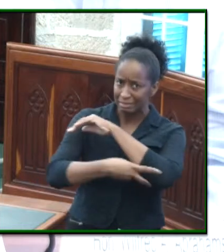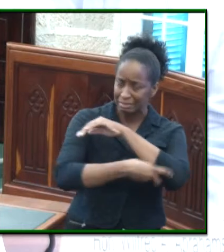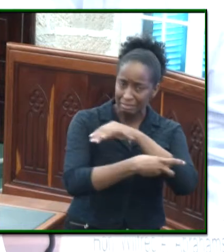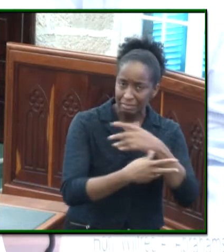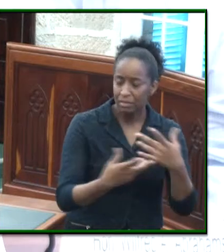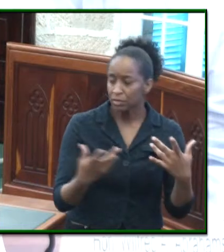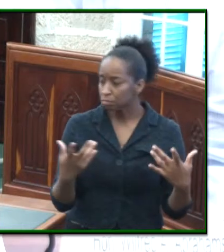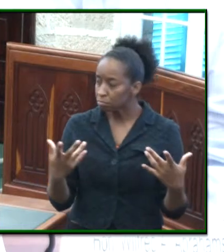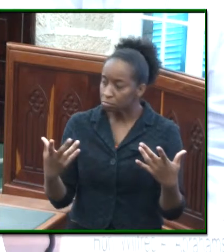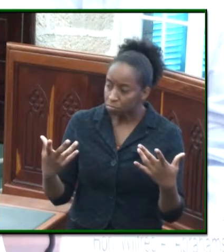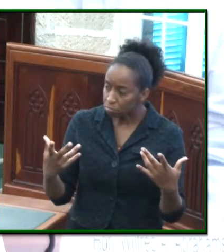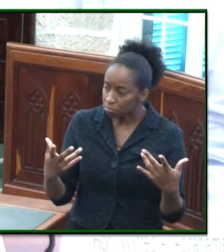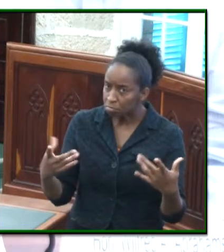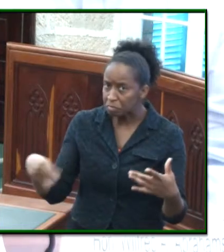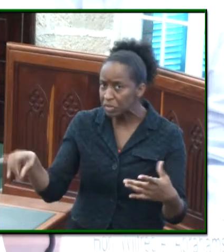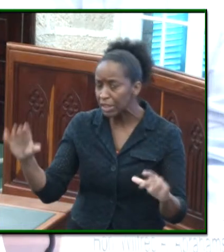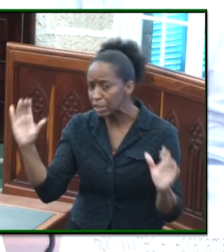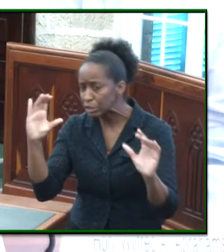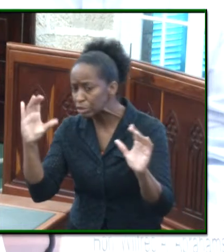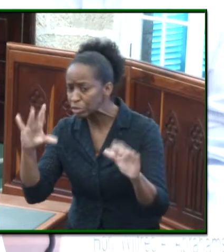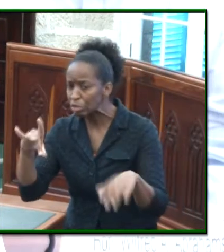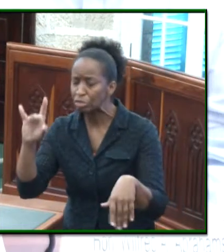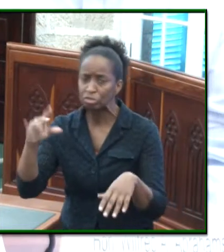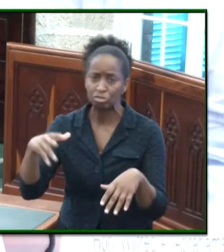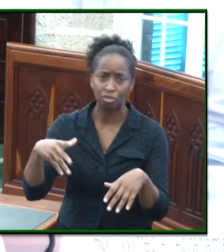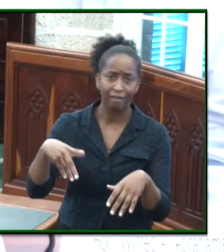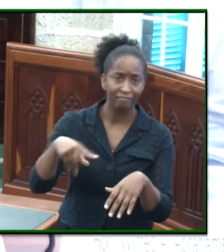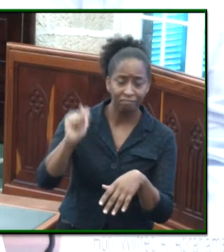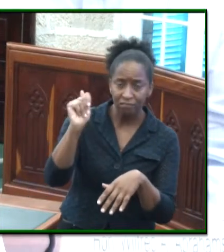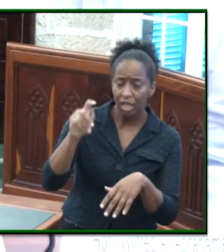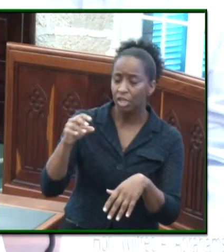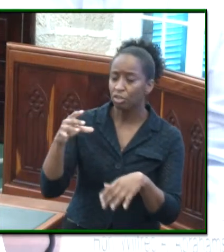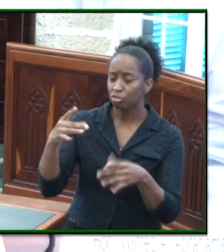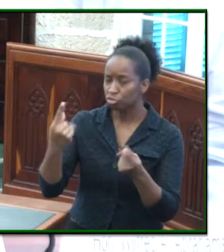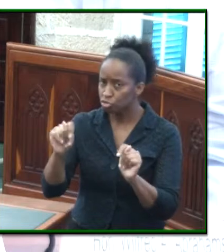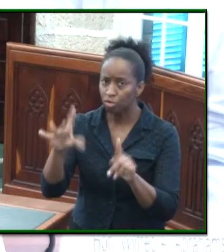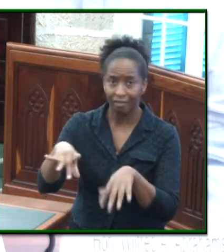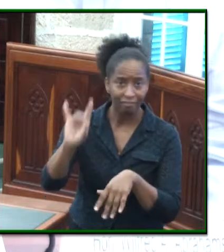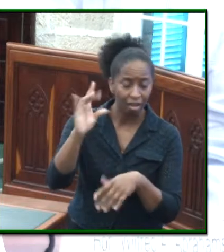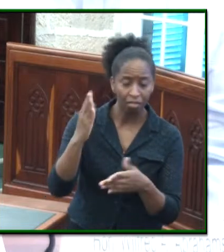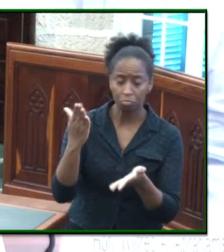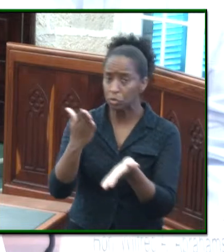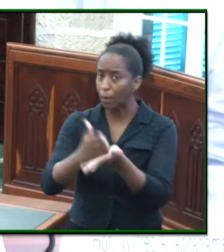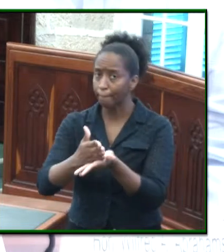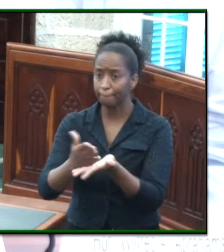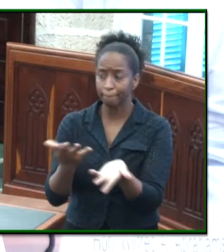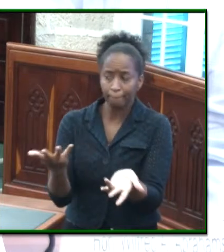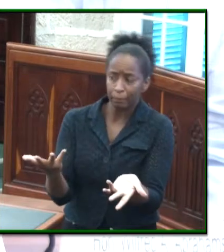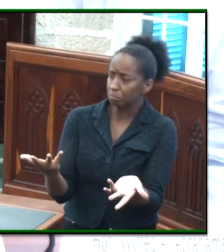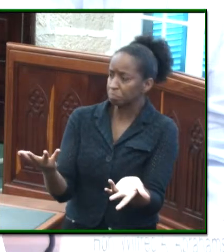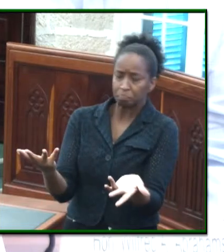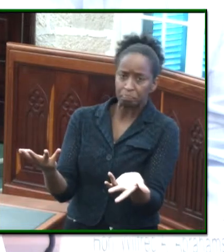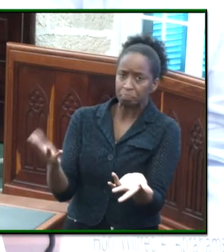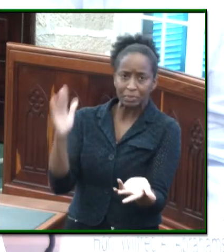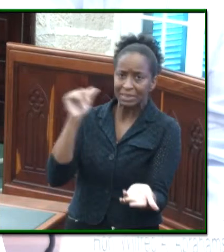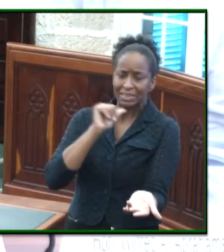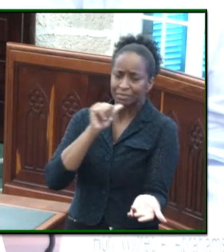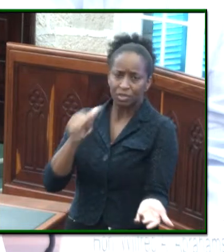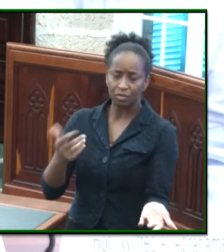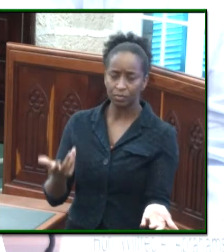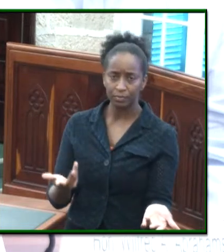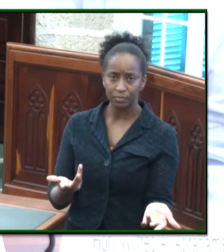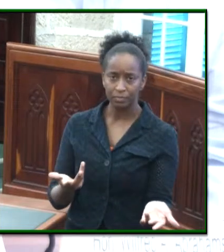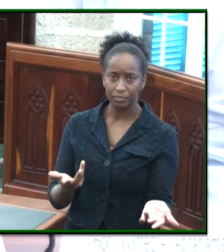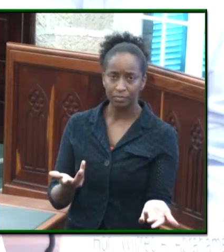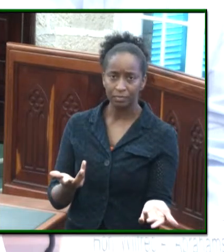we prepared to ramp up support to the farmers based on this act that is before us? And what is the status